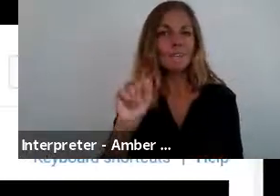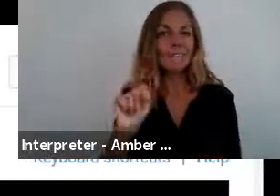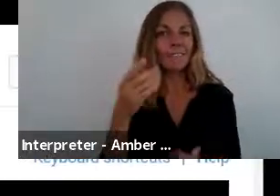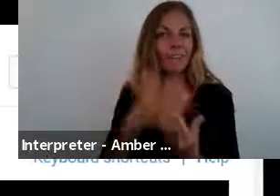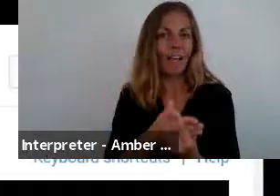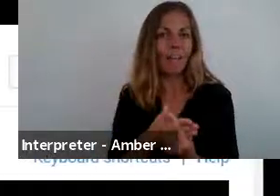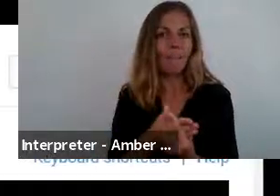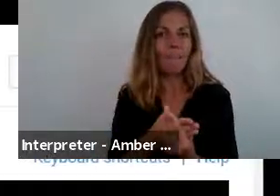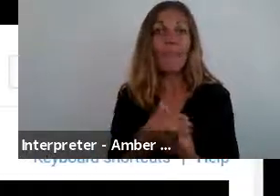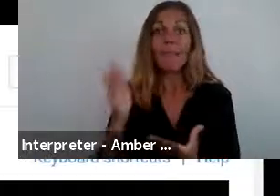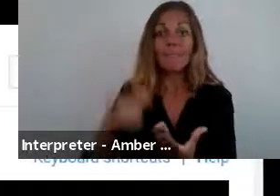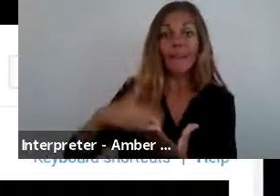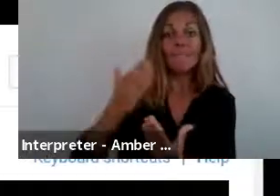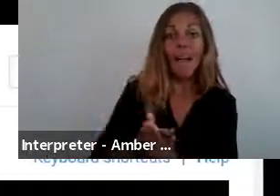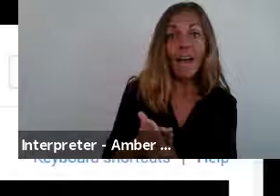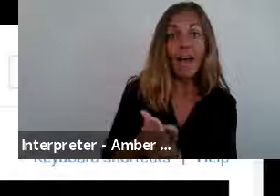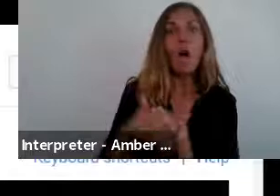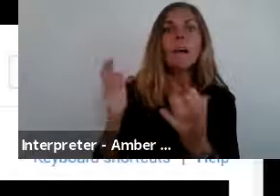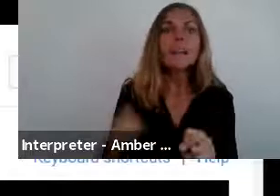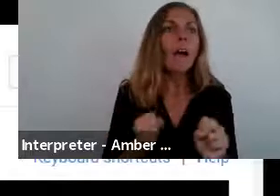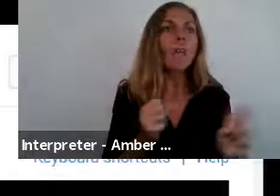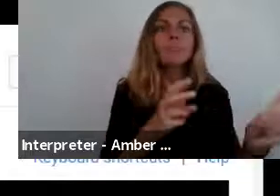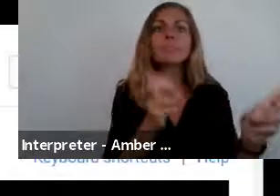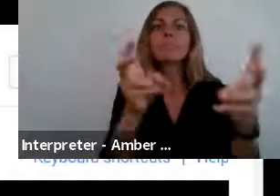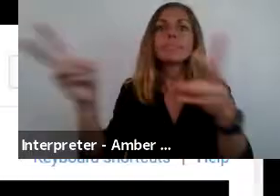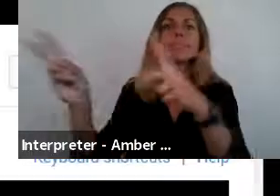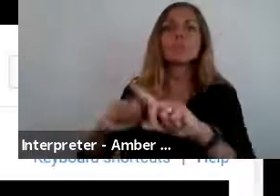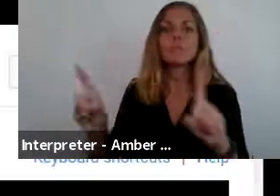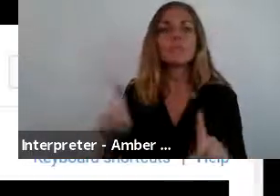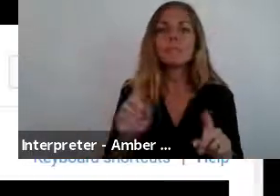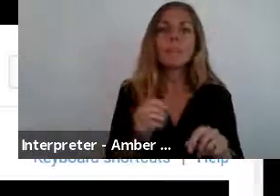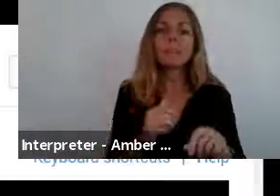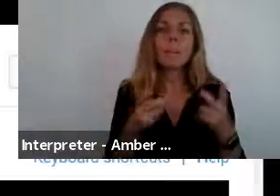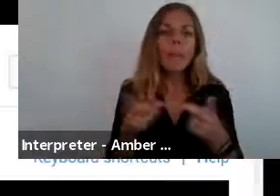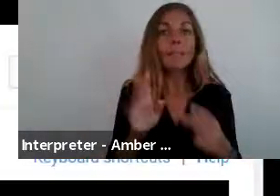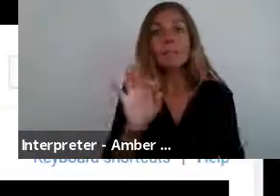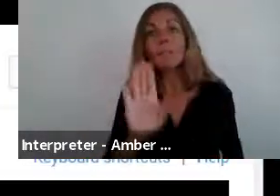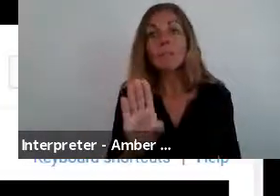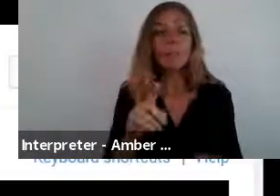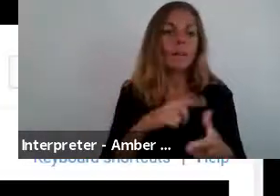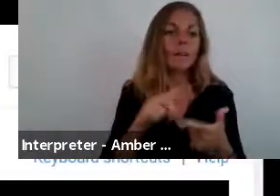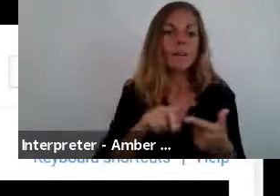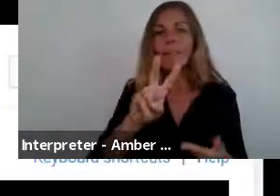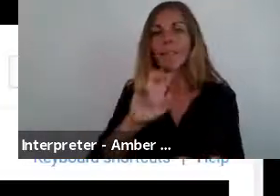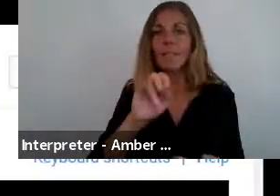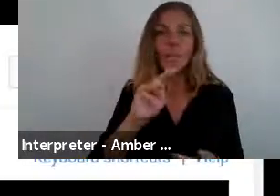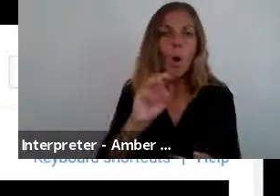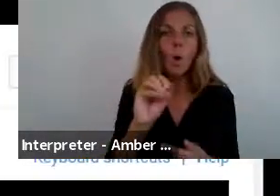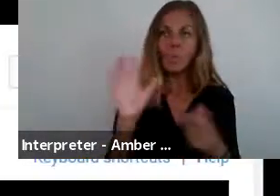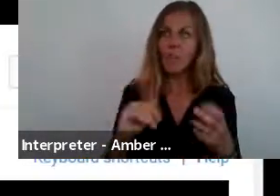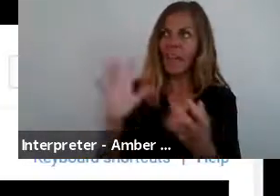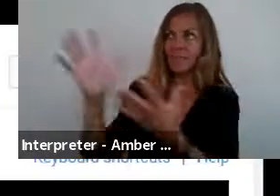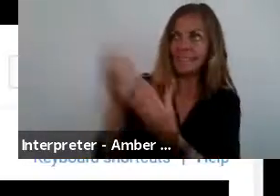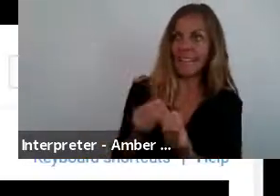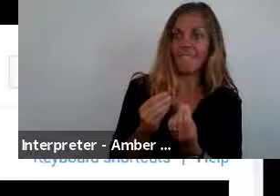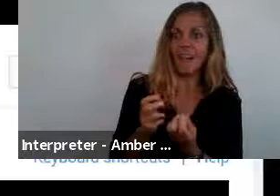And that file can be used on other places. So if you use Vimeo, if you use Facebook, you can take that file and upload it there, so you don't have